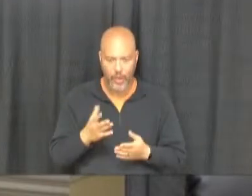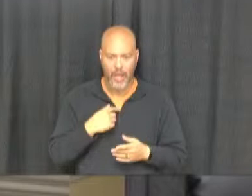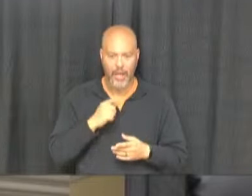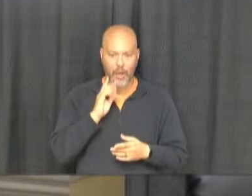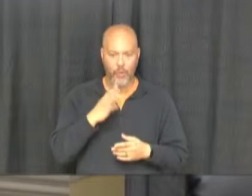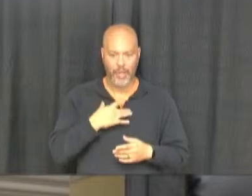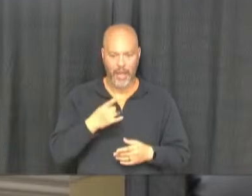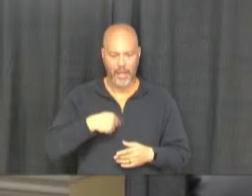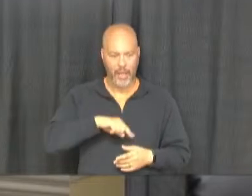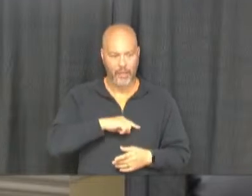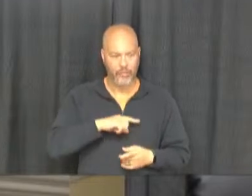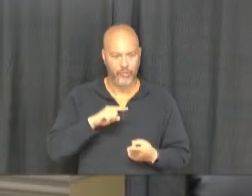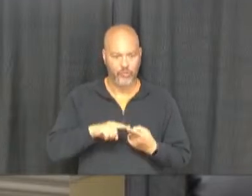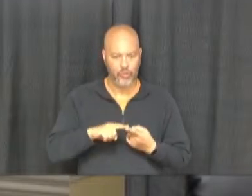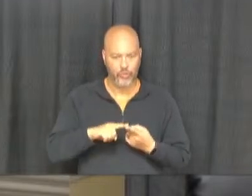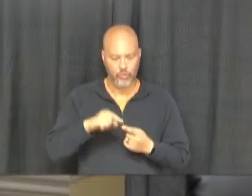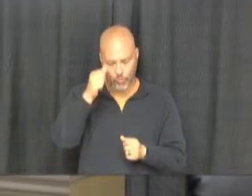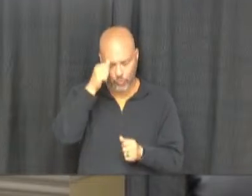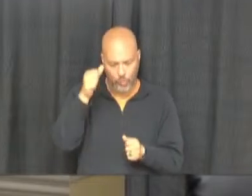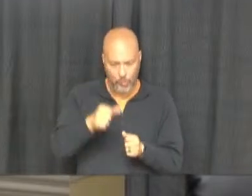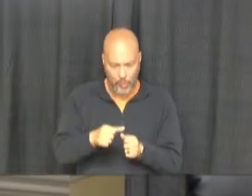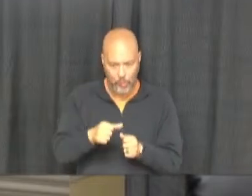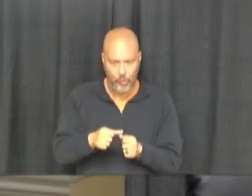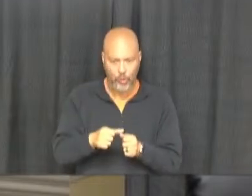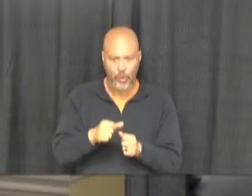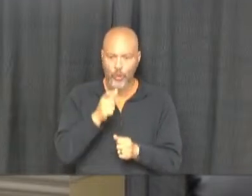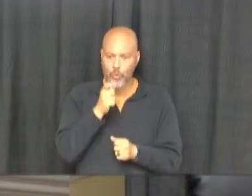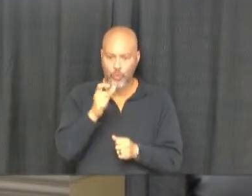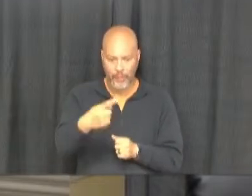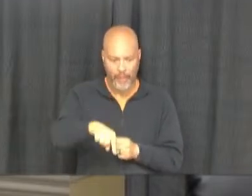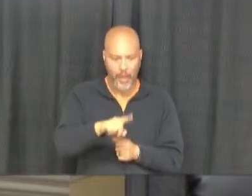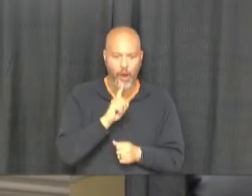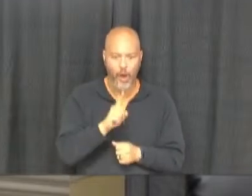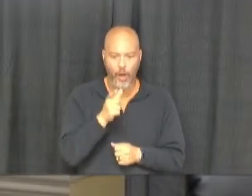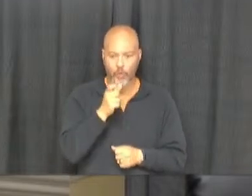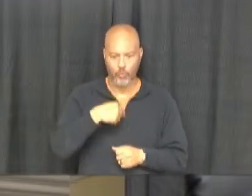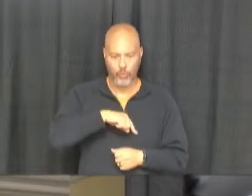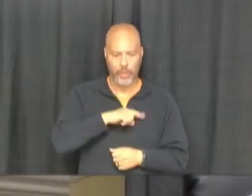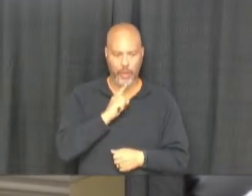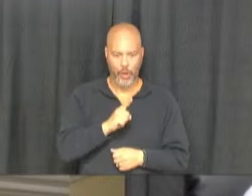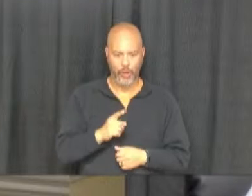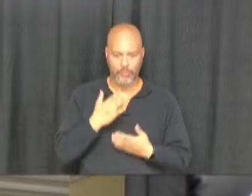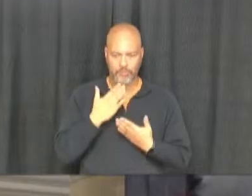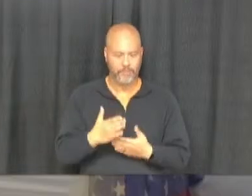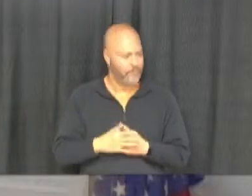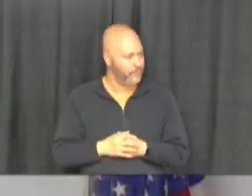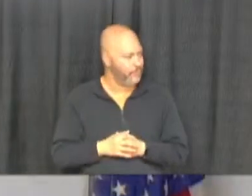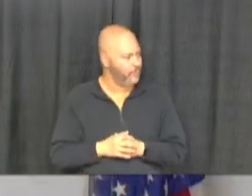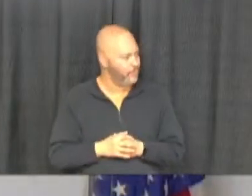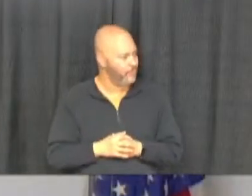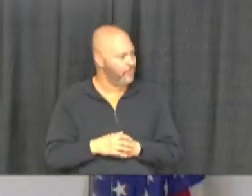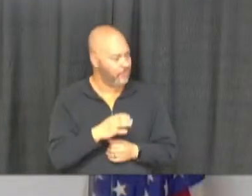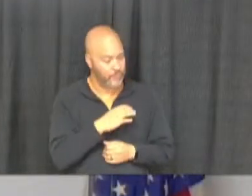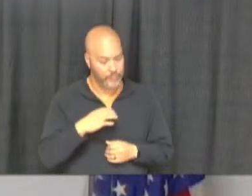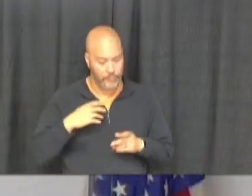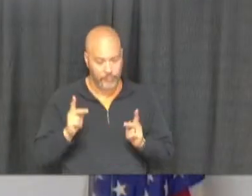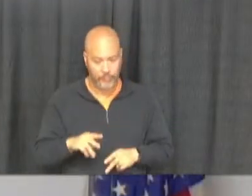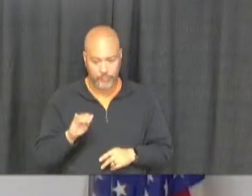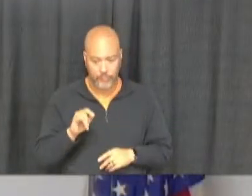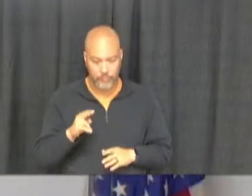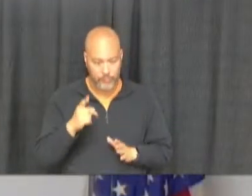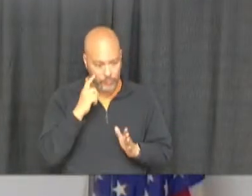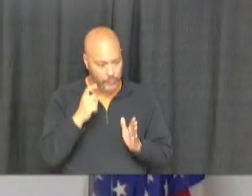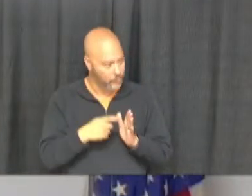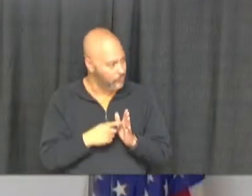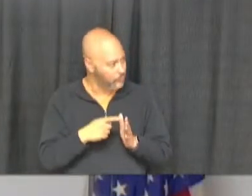just like us to remember who they are and who we are. Thank you. Councilperson Smith, you wish to be recognized